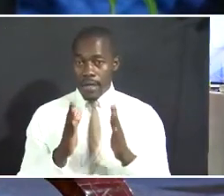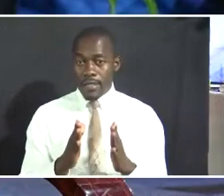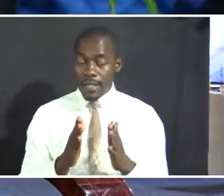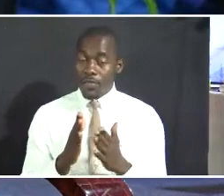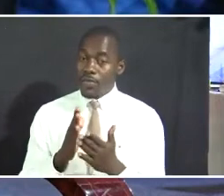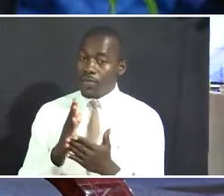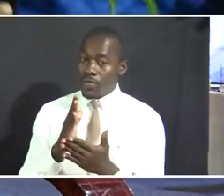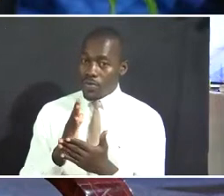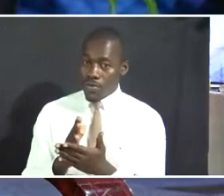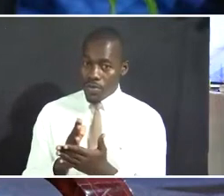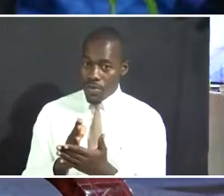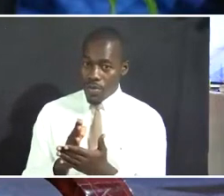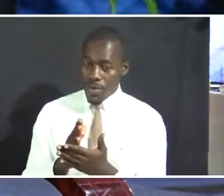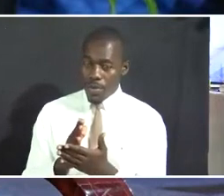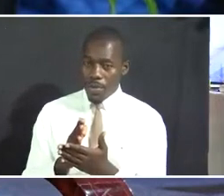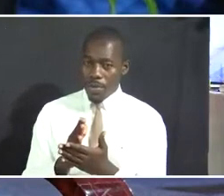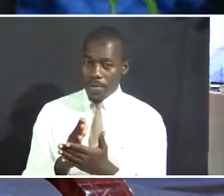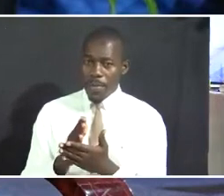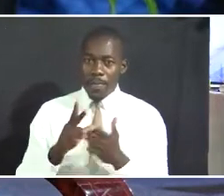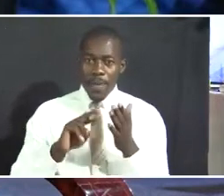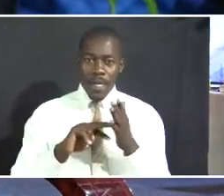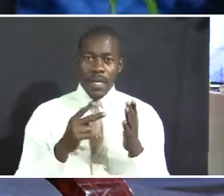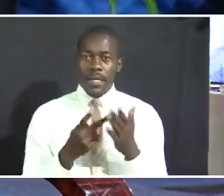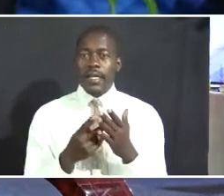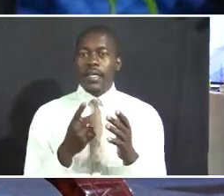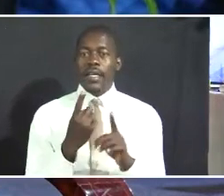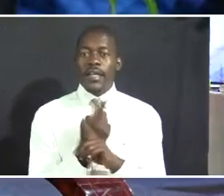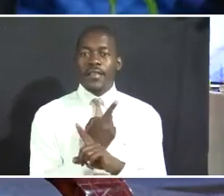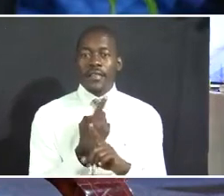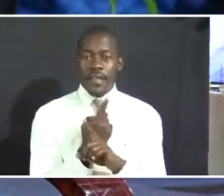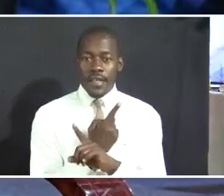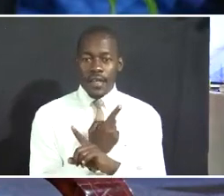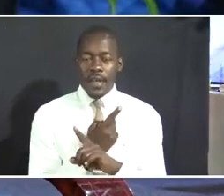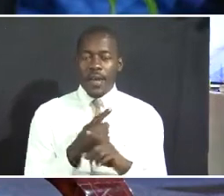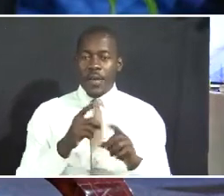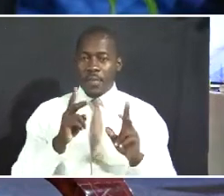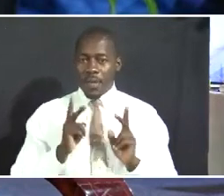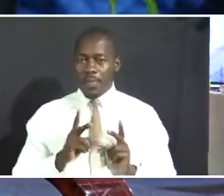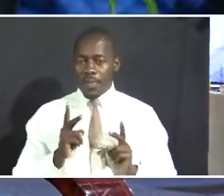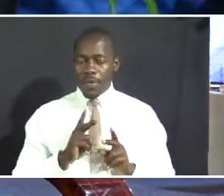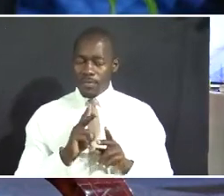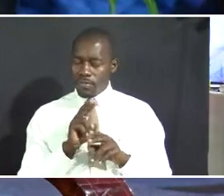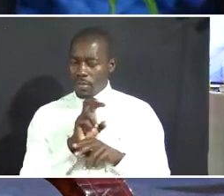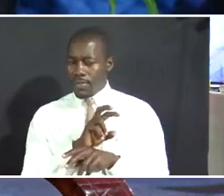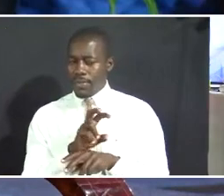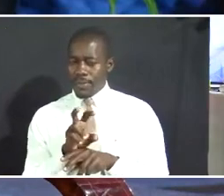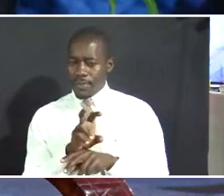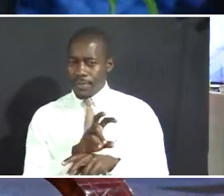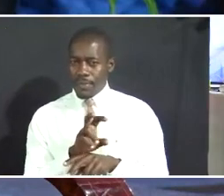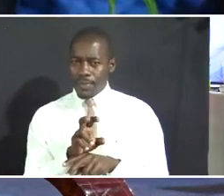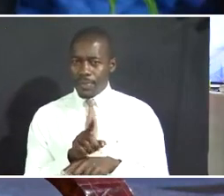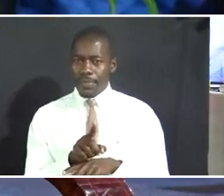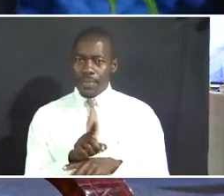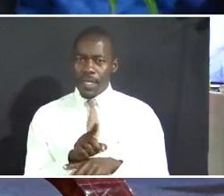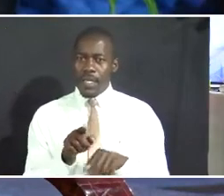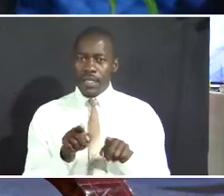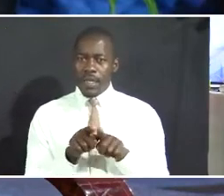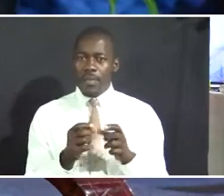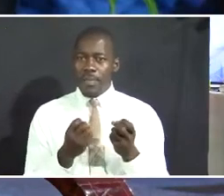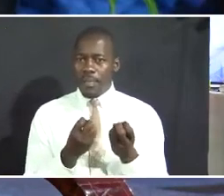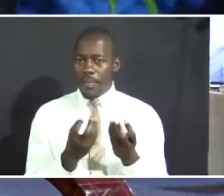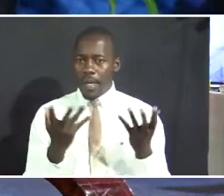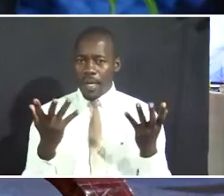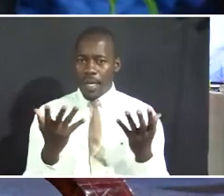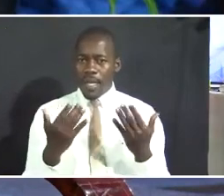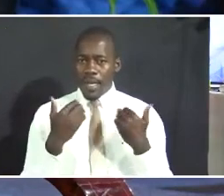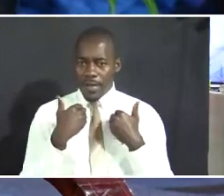always looked from a lens. People want to monitor every kind of move. So these things, it's not only that they are in